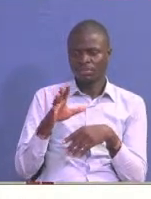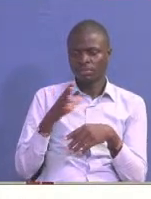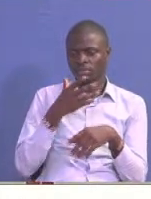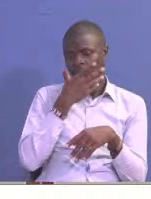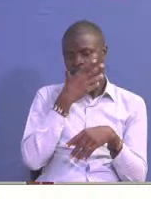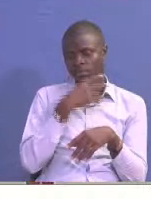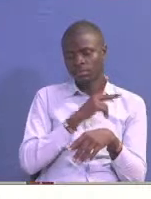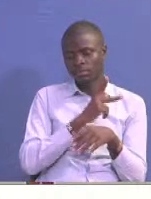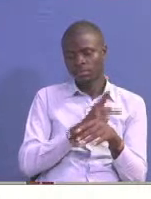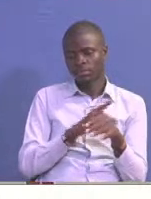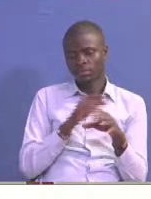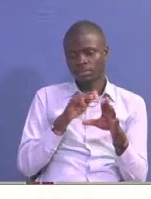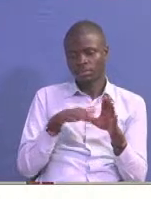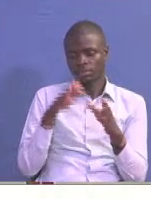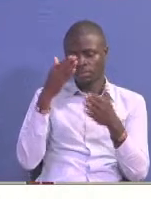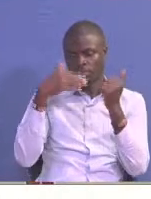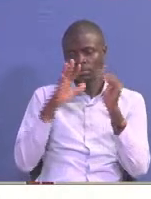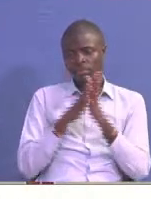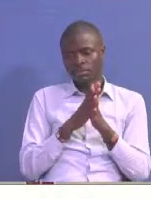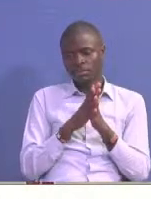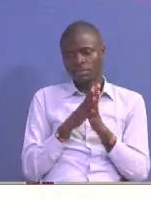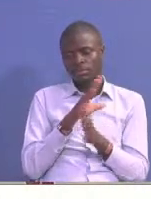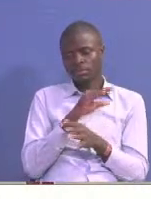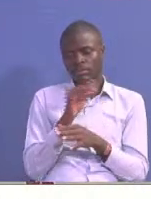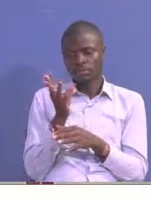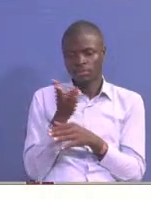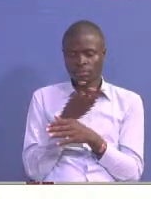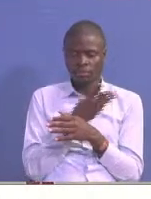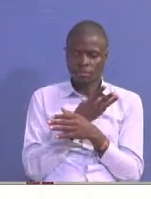in our universities, and we